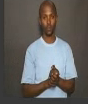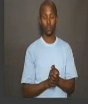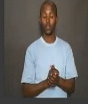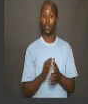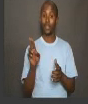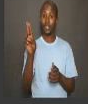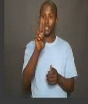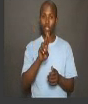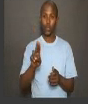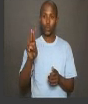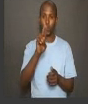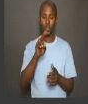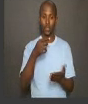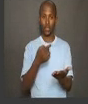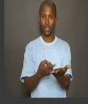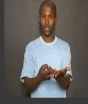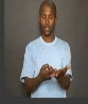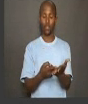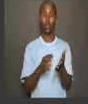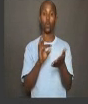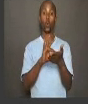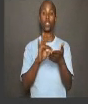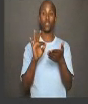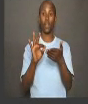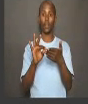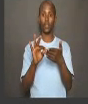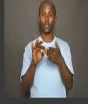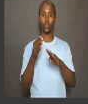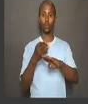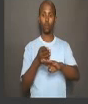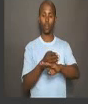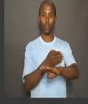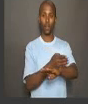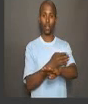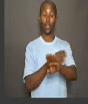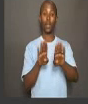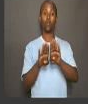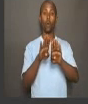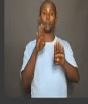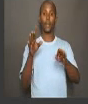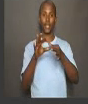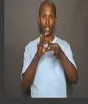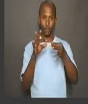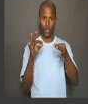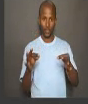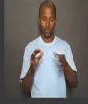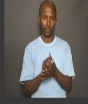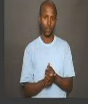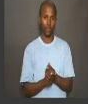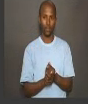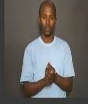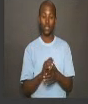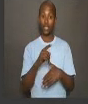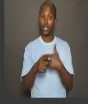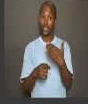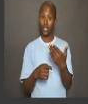Let us use these quantifiers to modify an open statement.